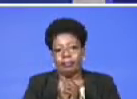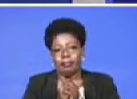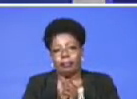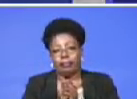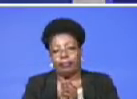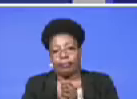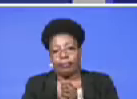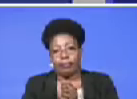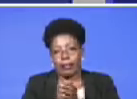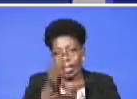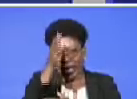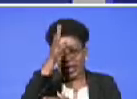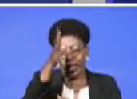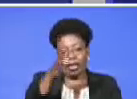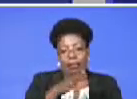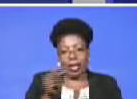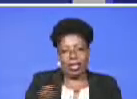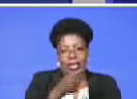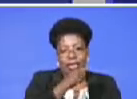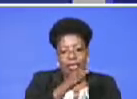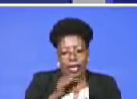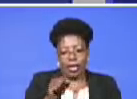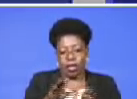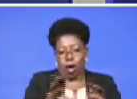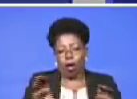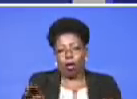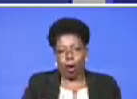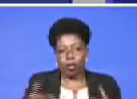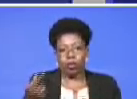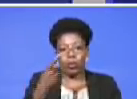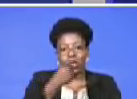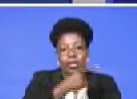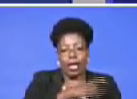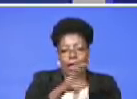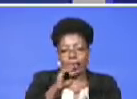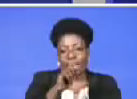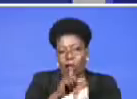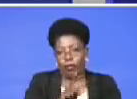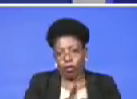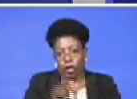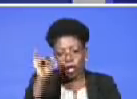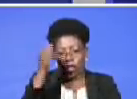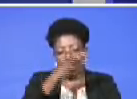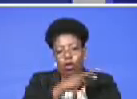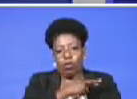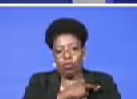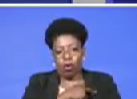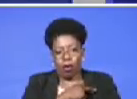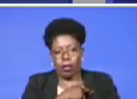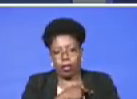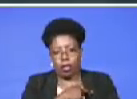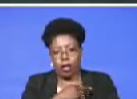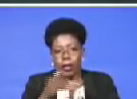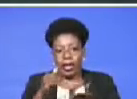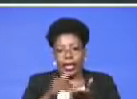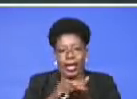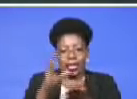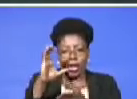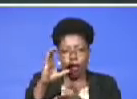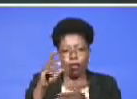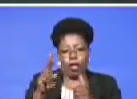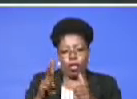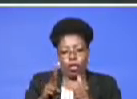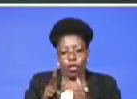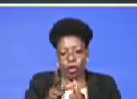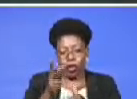Well, the men's Pac-12 tennis tournament on court today in California. Justin Roberts and the 5th-seeded Arizona Sun Devils, they went up against Cal for the 3rd